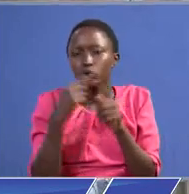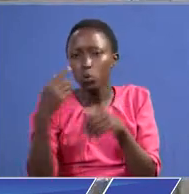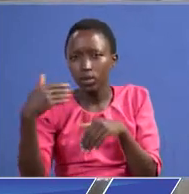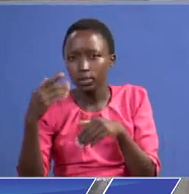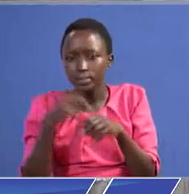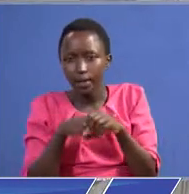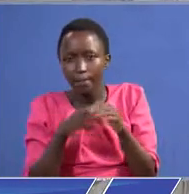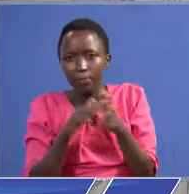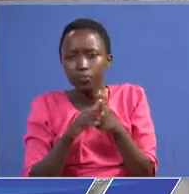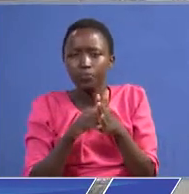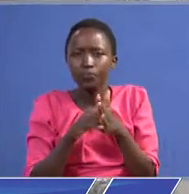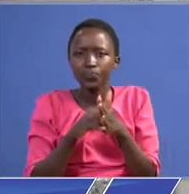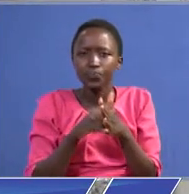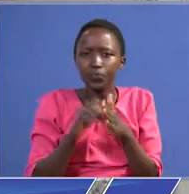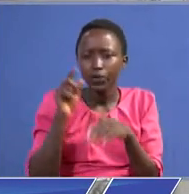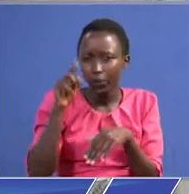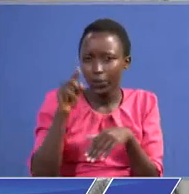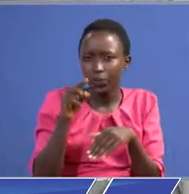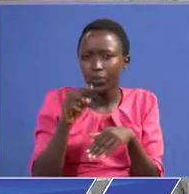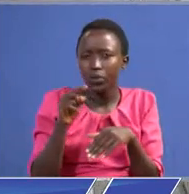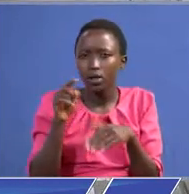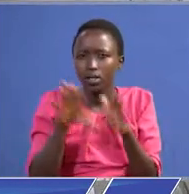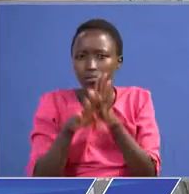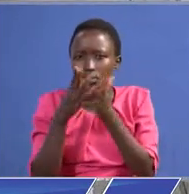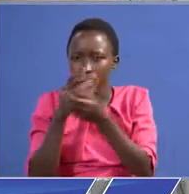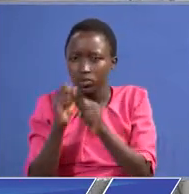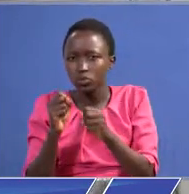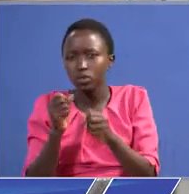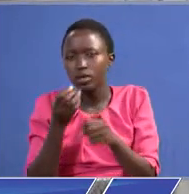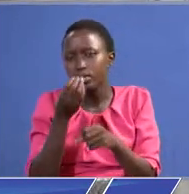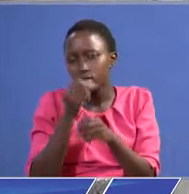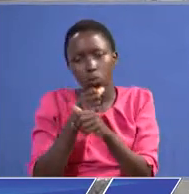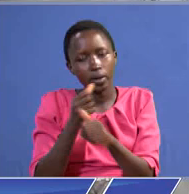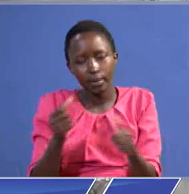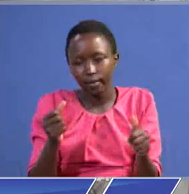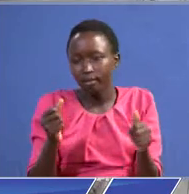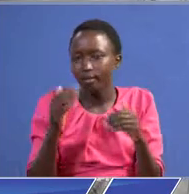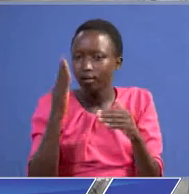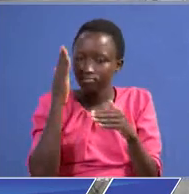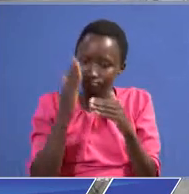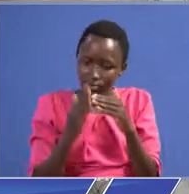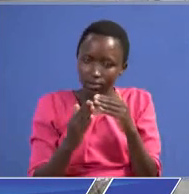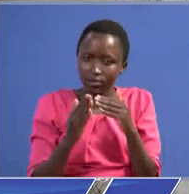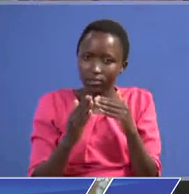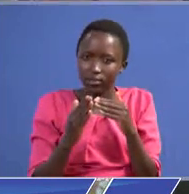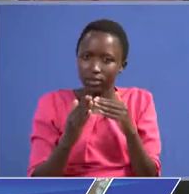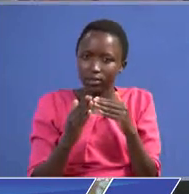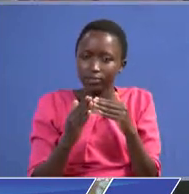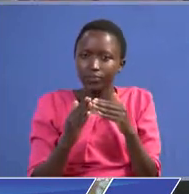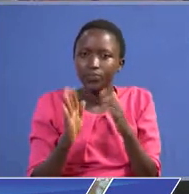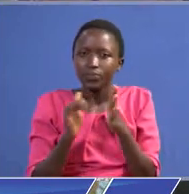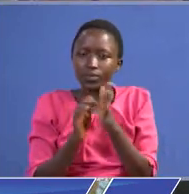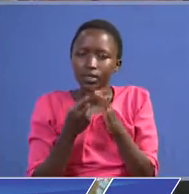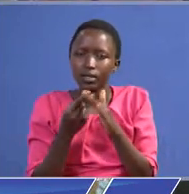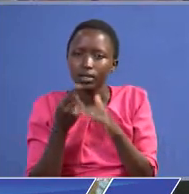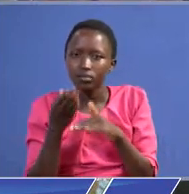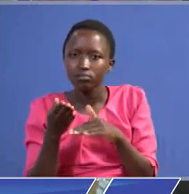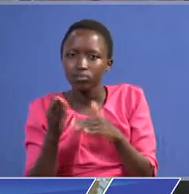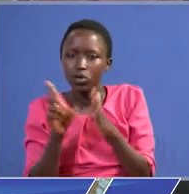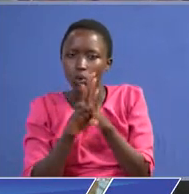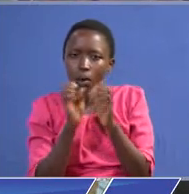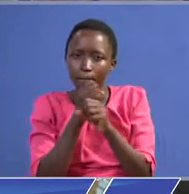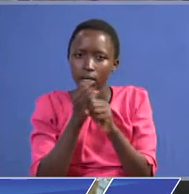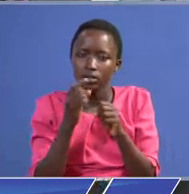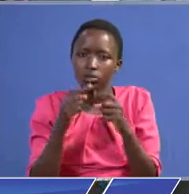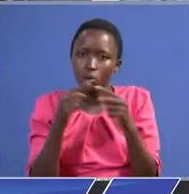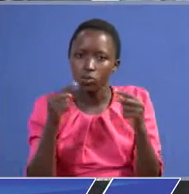Sasa Mheshimiwa Naibu Rais, ukikula kula vizuri na uache chakula ingie kwa tumbo. Lawmakers further claim that